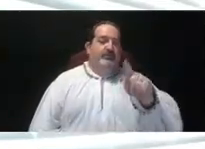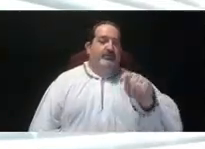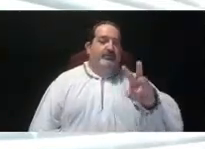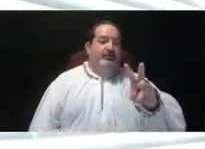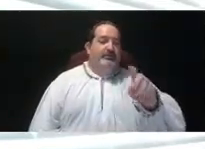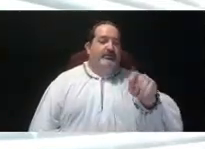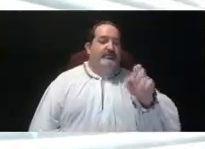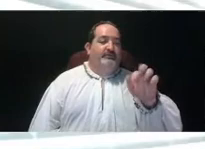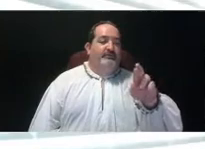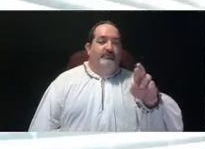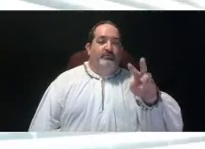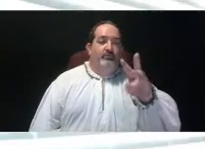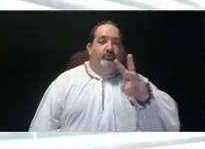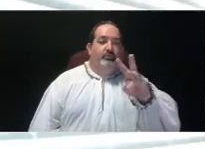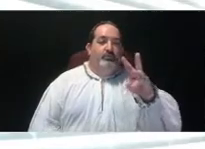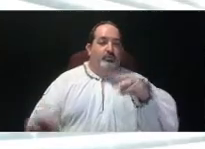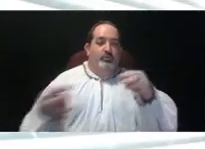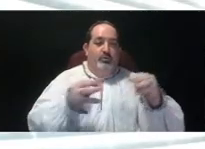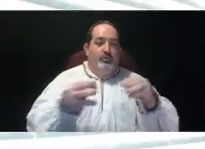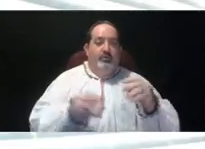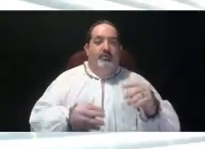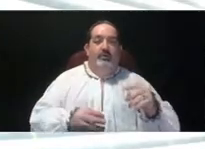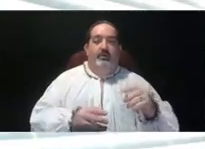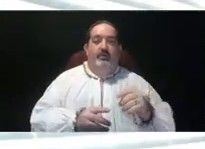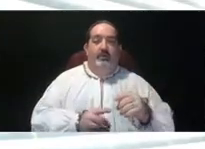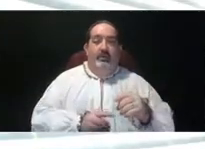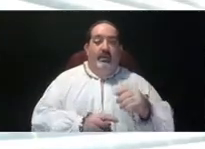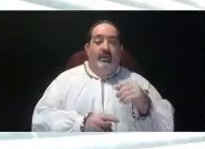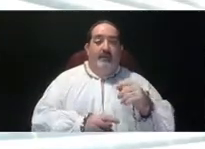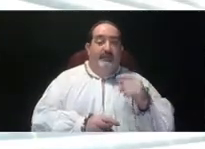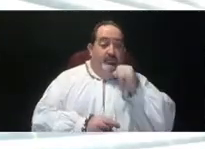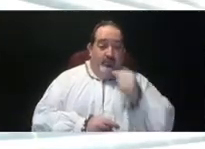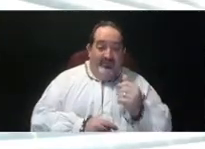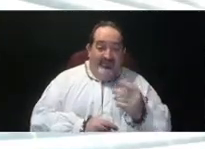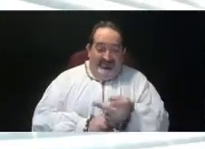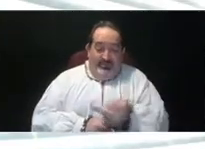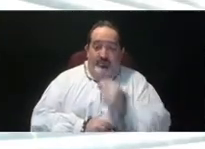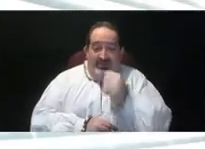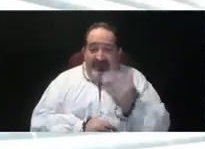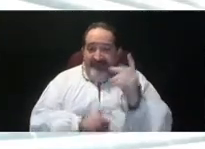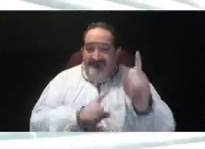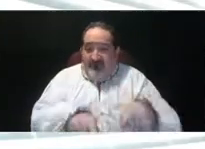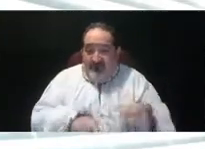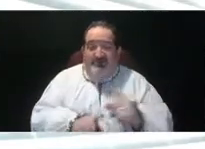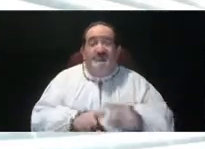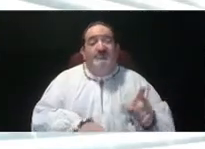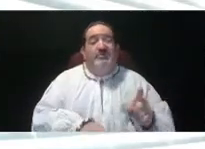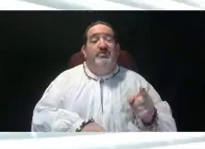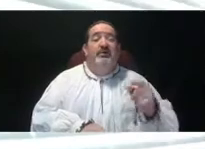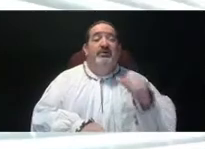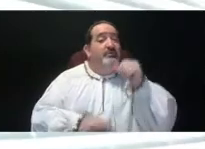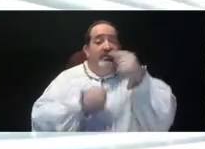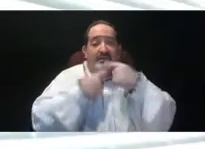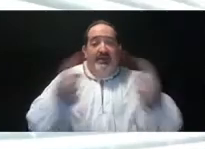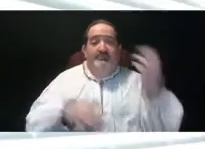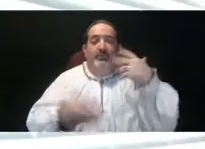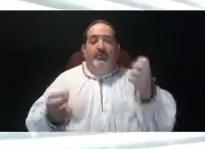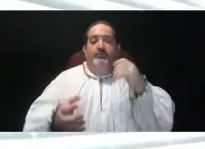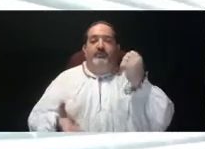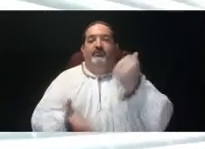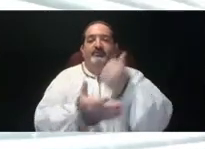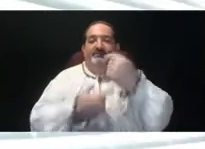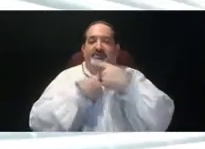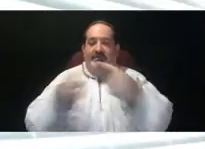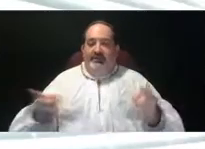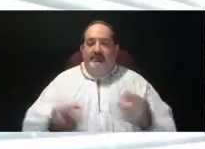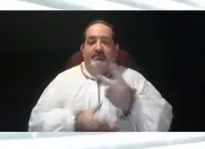Great Western Moor, and therefore it never got announced in court, but I wanted to make sure that they were officially announced. Both